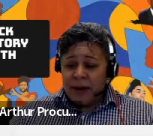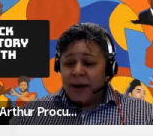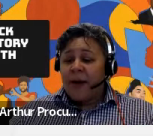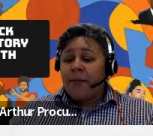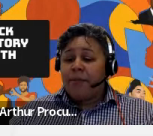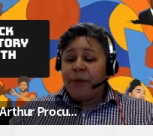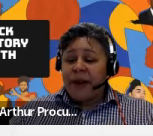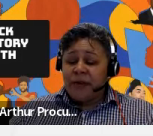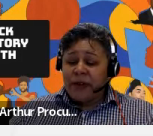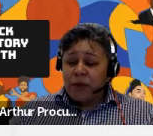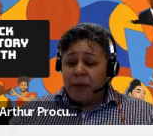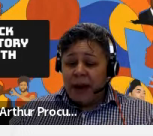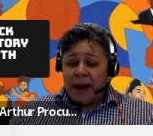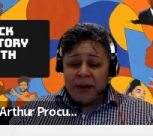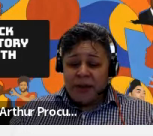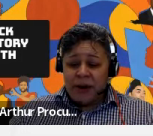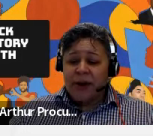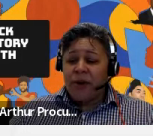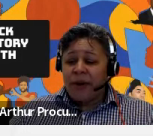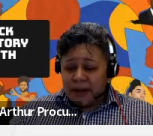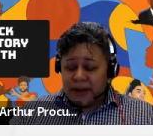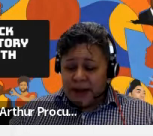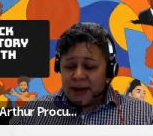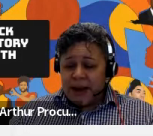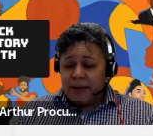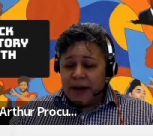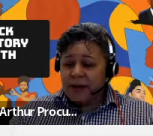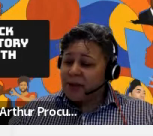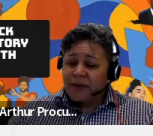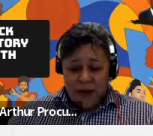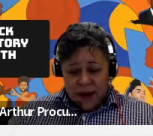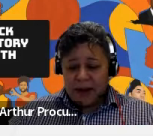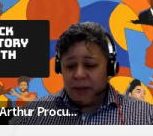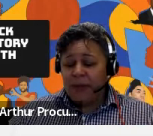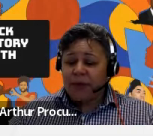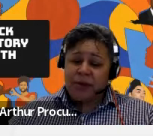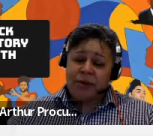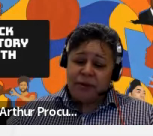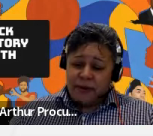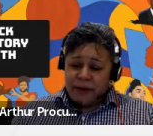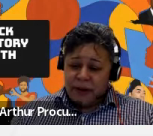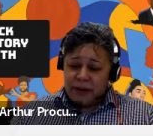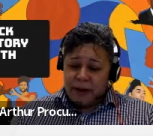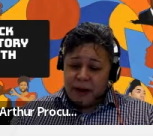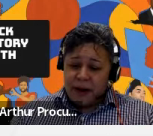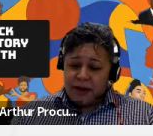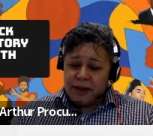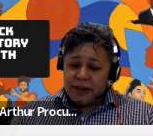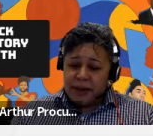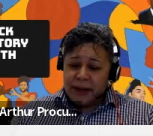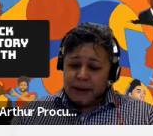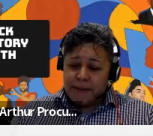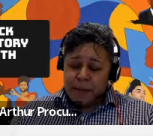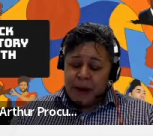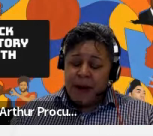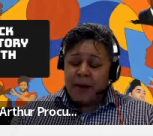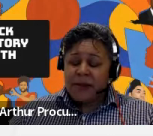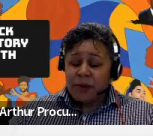year, individual buyers are going into that database to find people to fulfill a certain